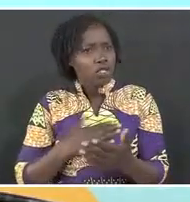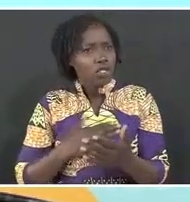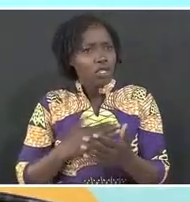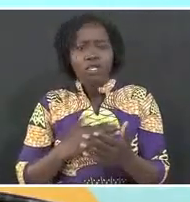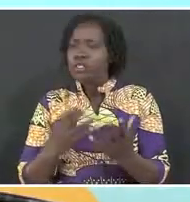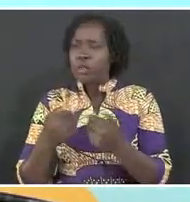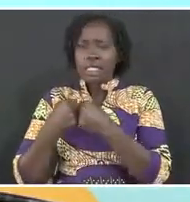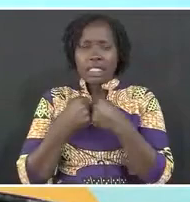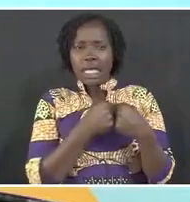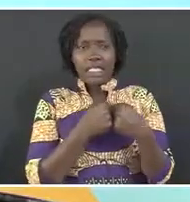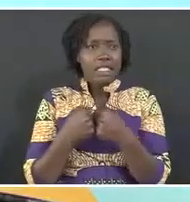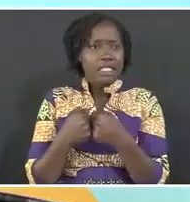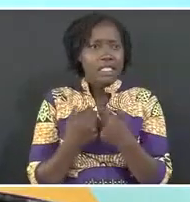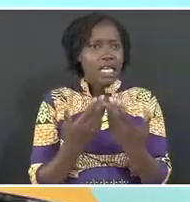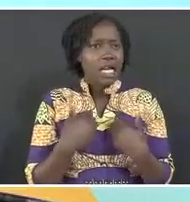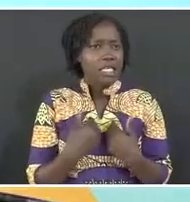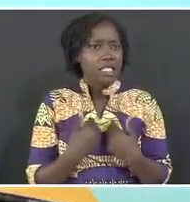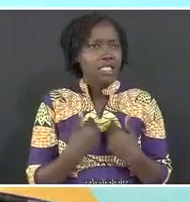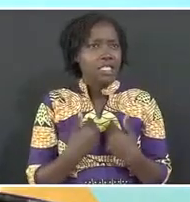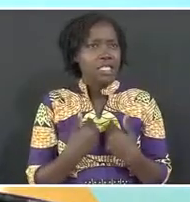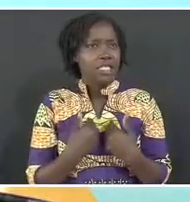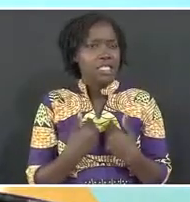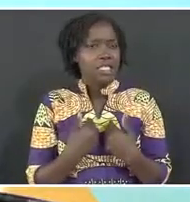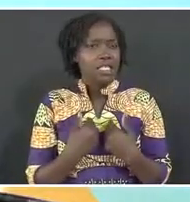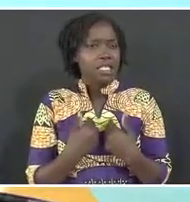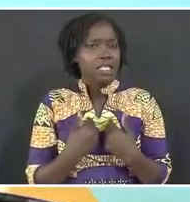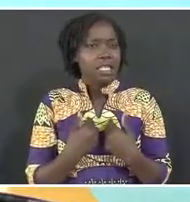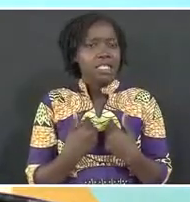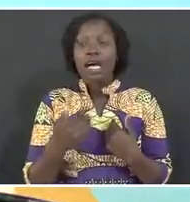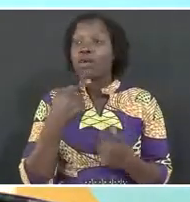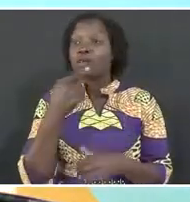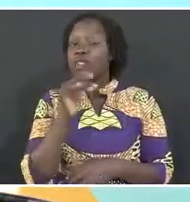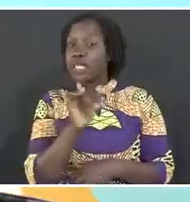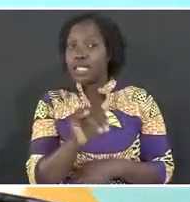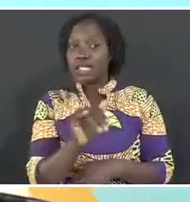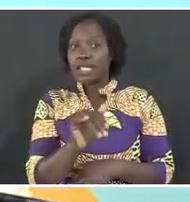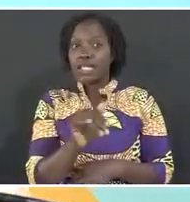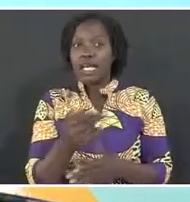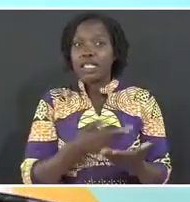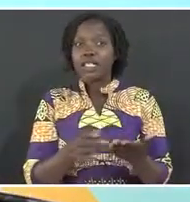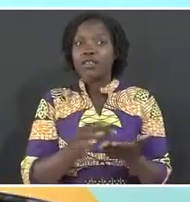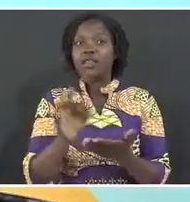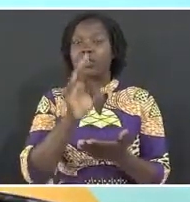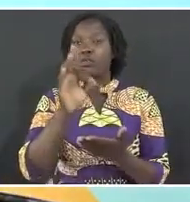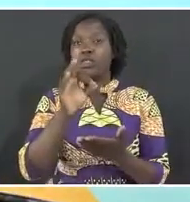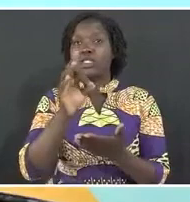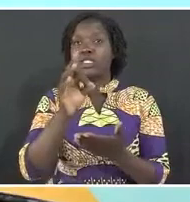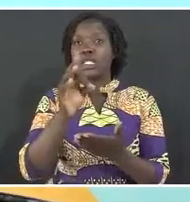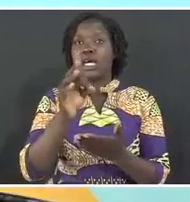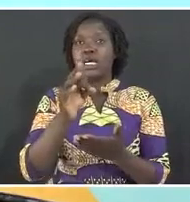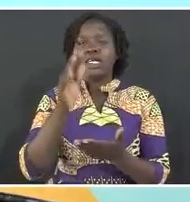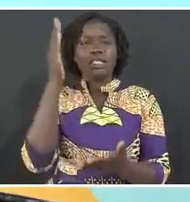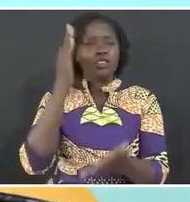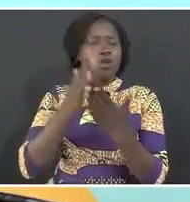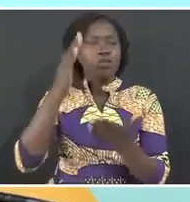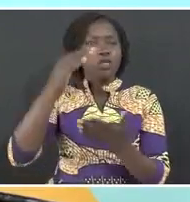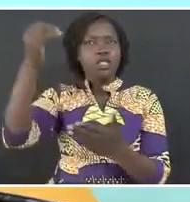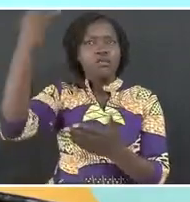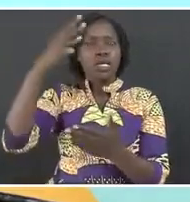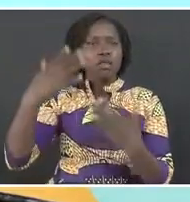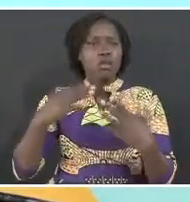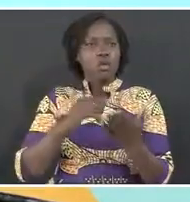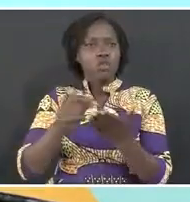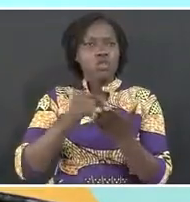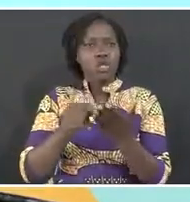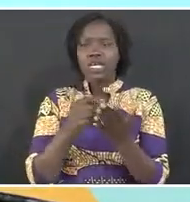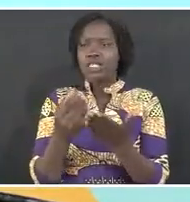was a challenge. And I want to say that the Holy Spirit did not stop inspiring people to write